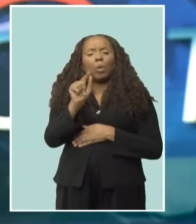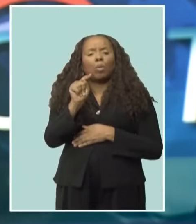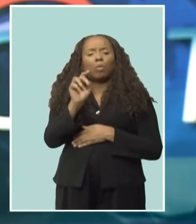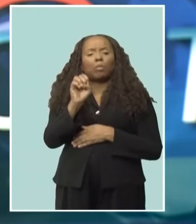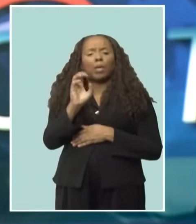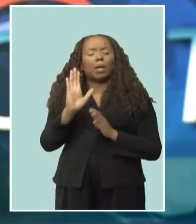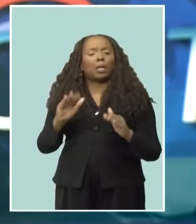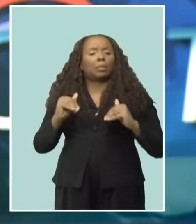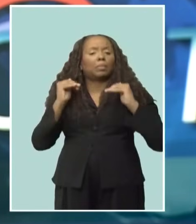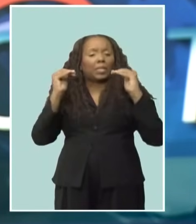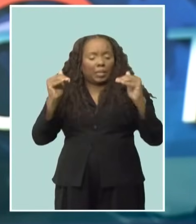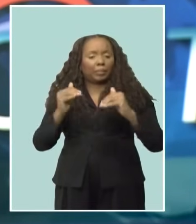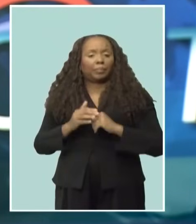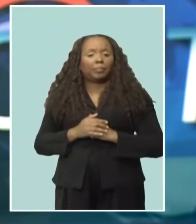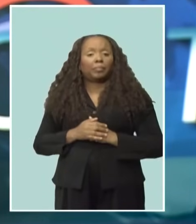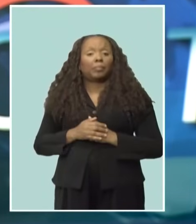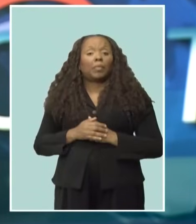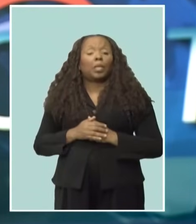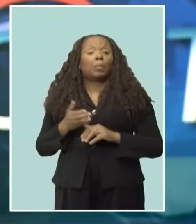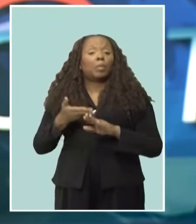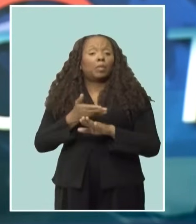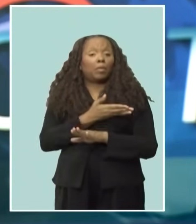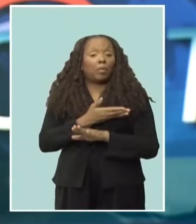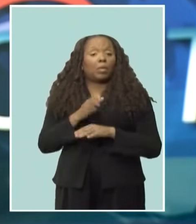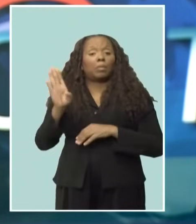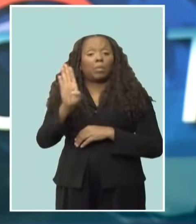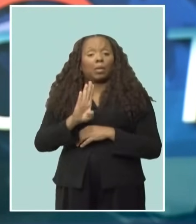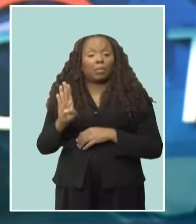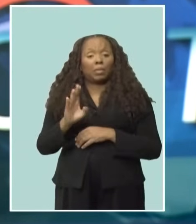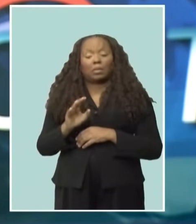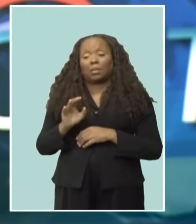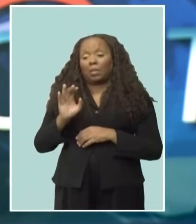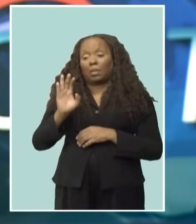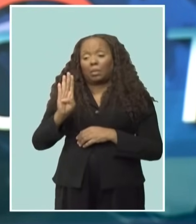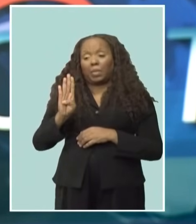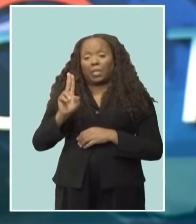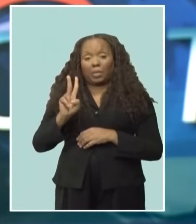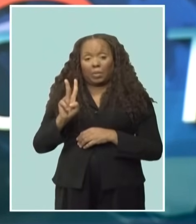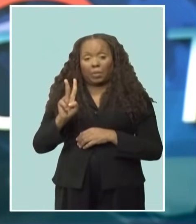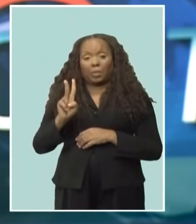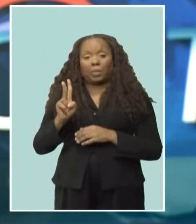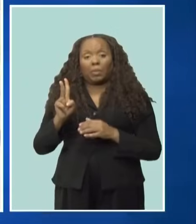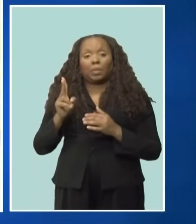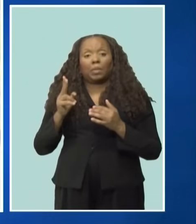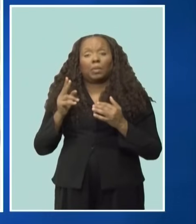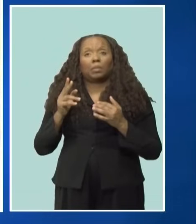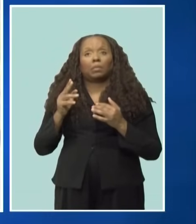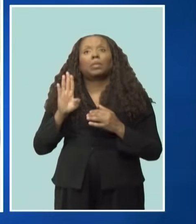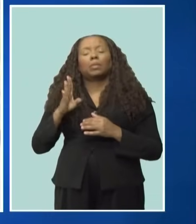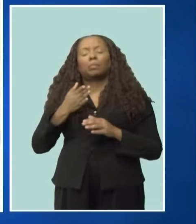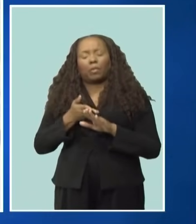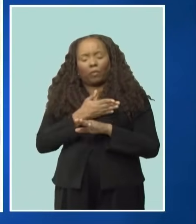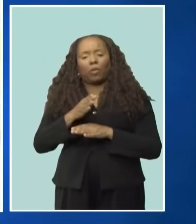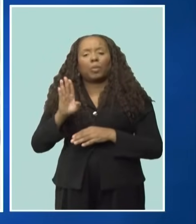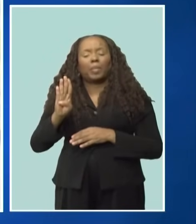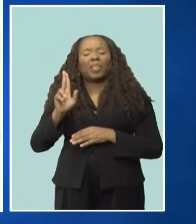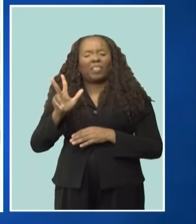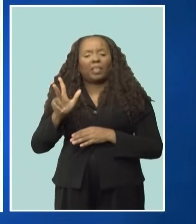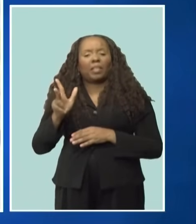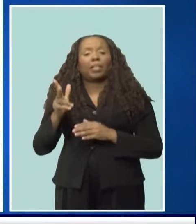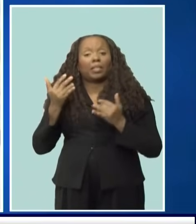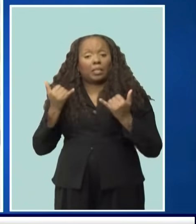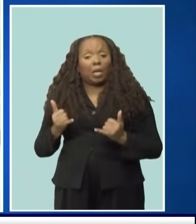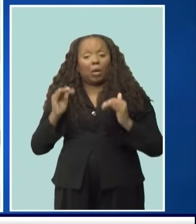agency Moody's has elevated the island's rating from B3 to B2. In fact, it's the fourth one